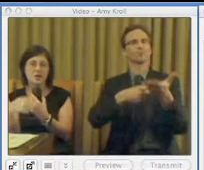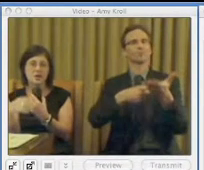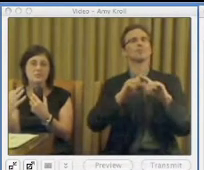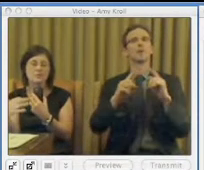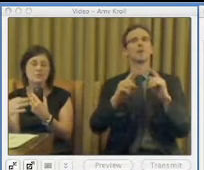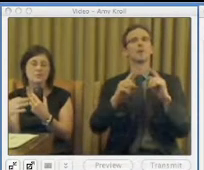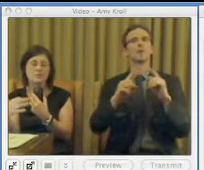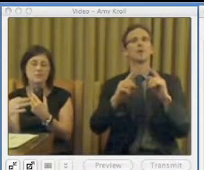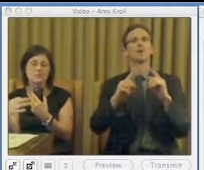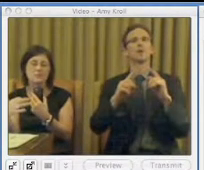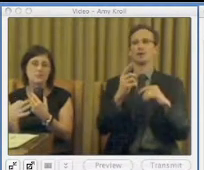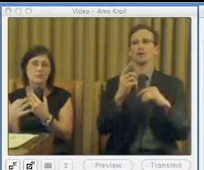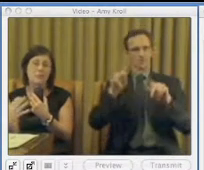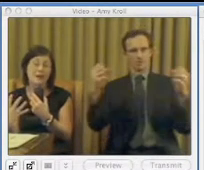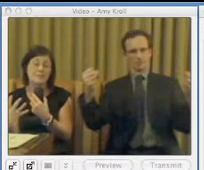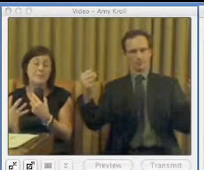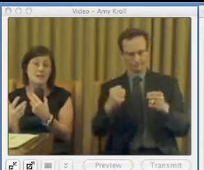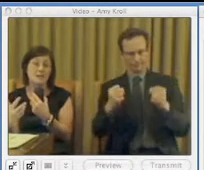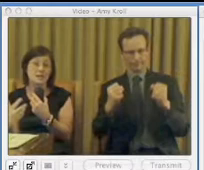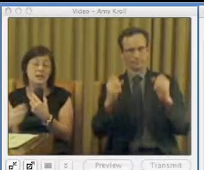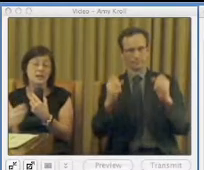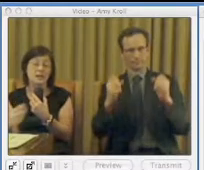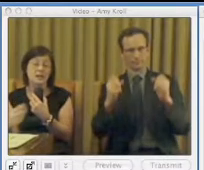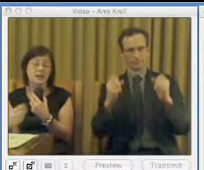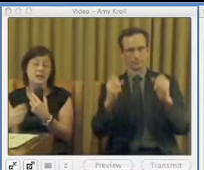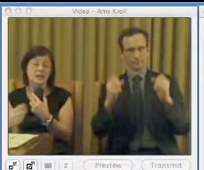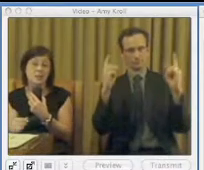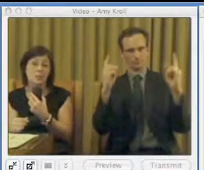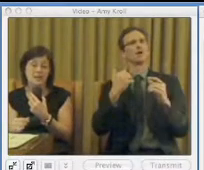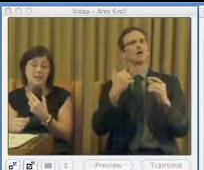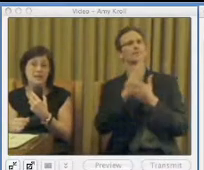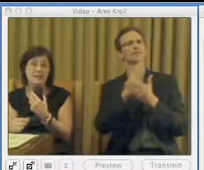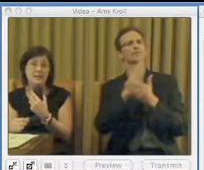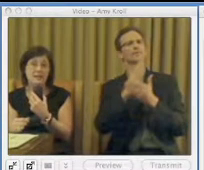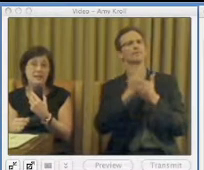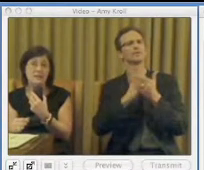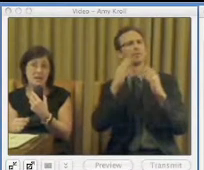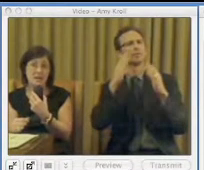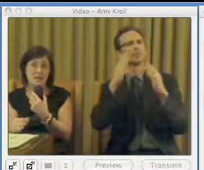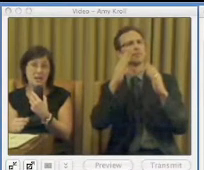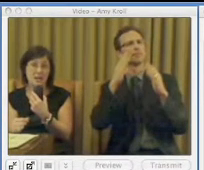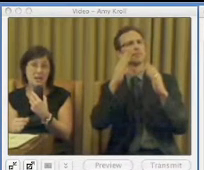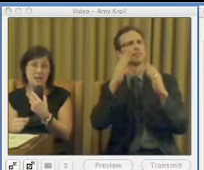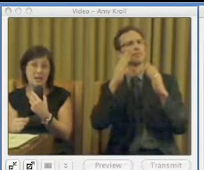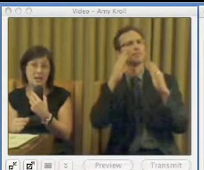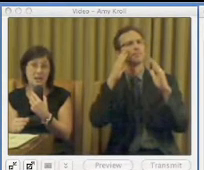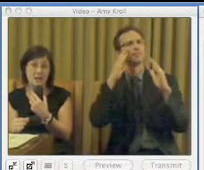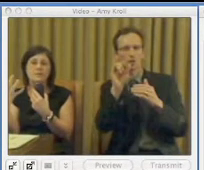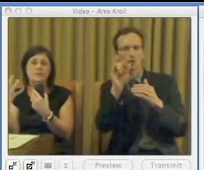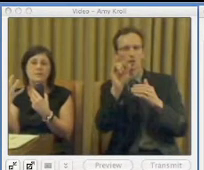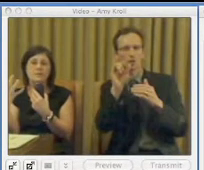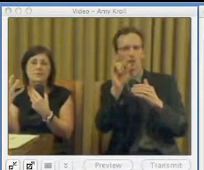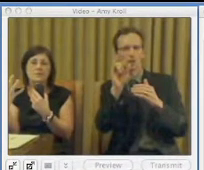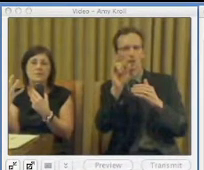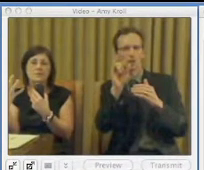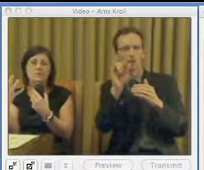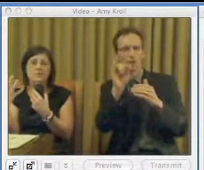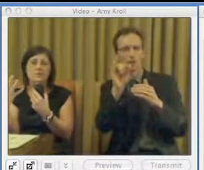together face-to-face, and there's certain requirements, certain parameters that we can expect to see in those contexts.